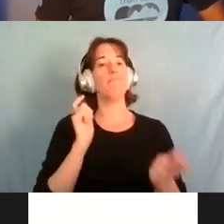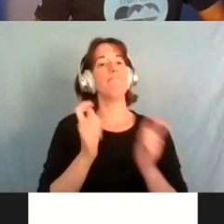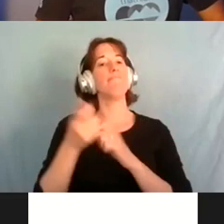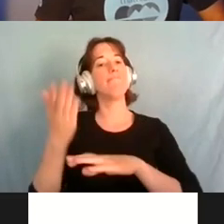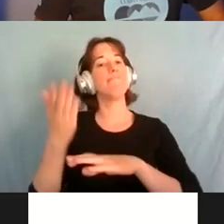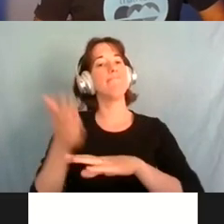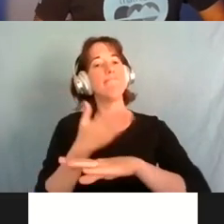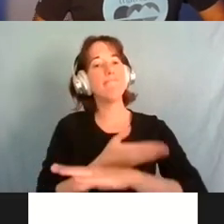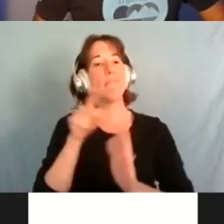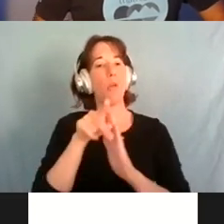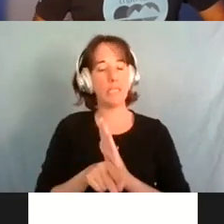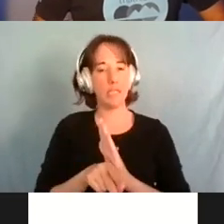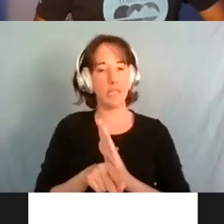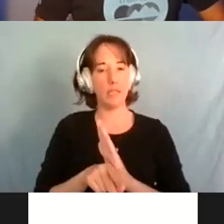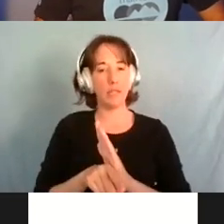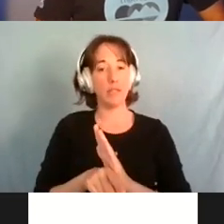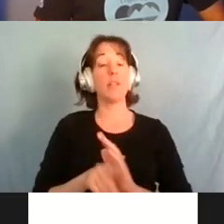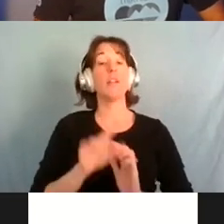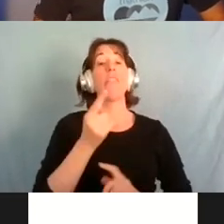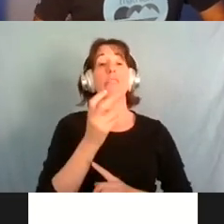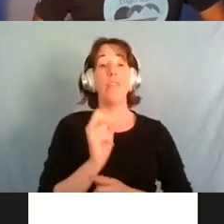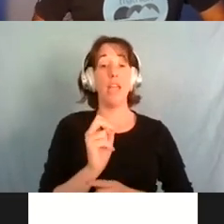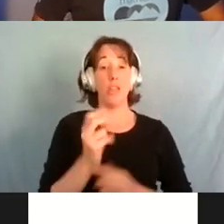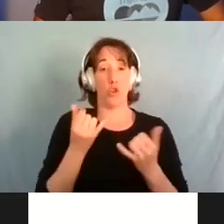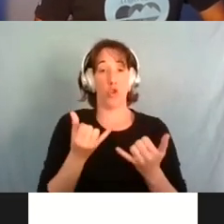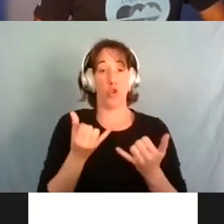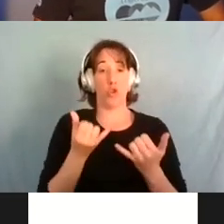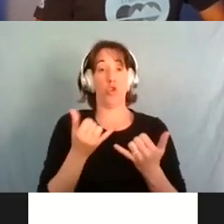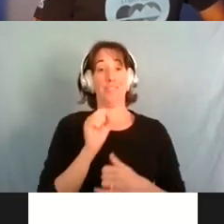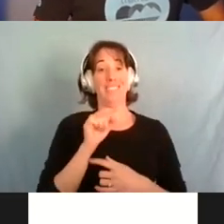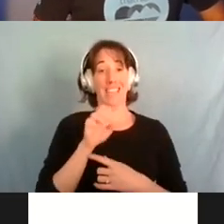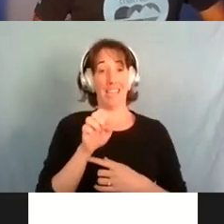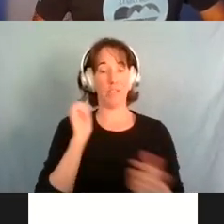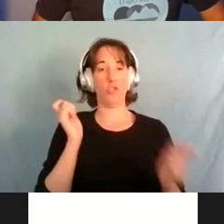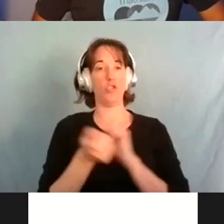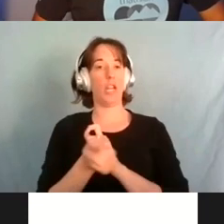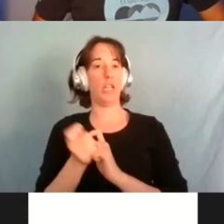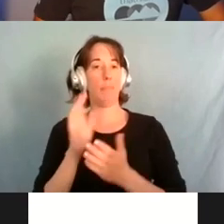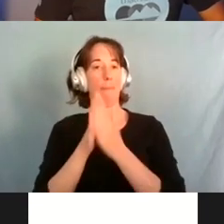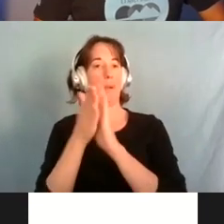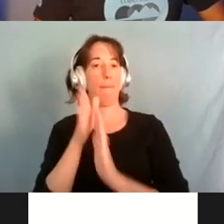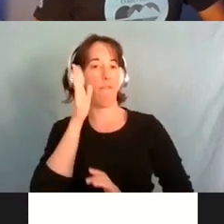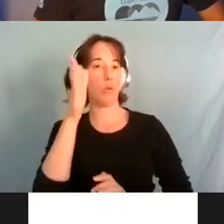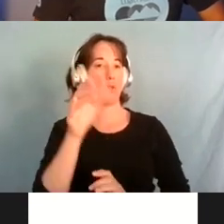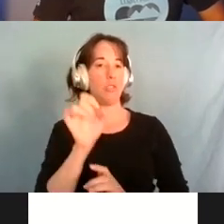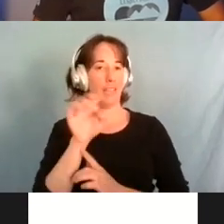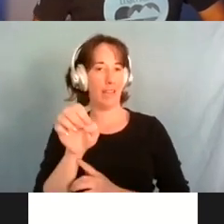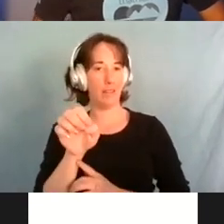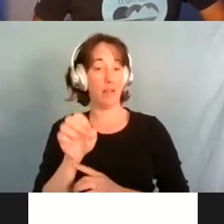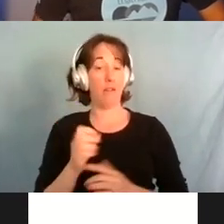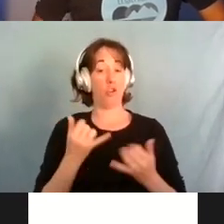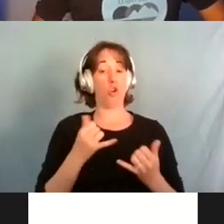And then it will change the current state to the future state and change the current action to the future